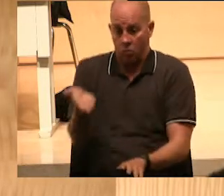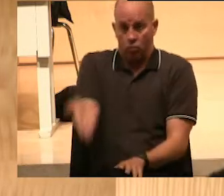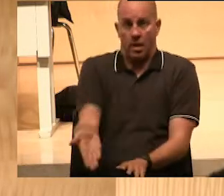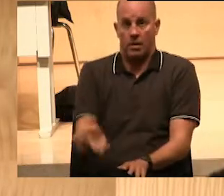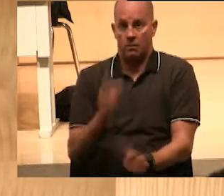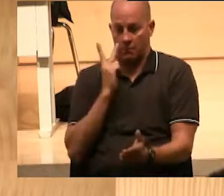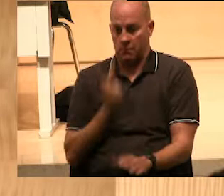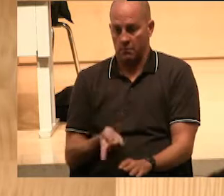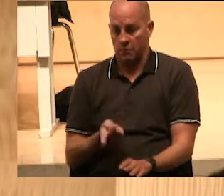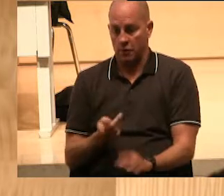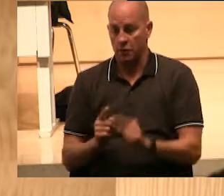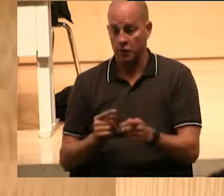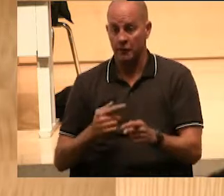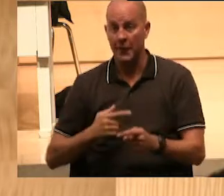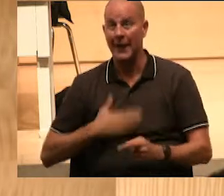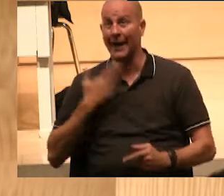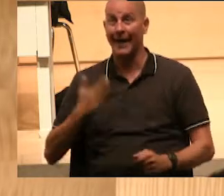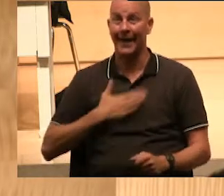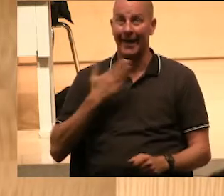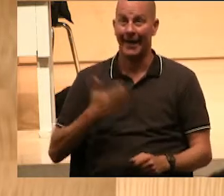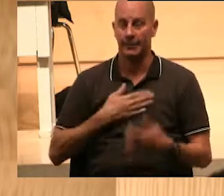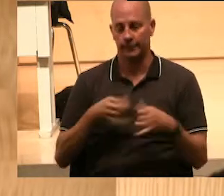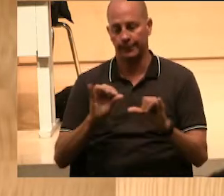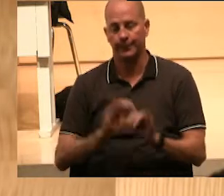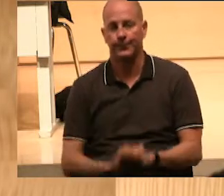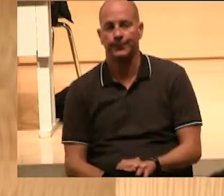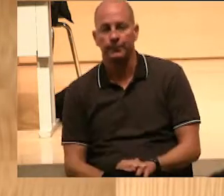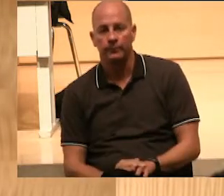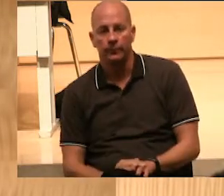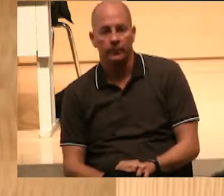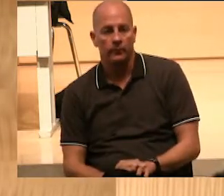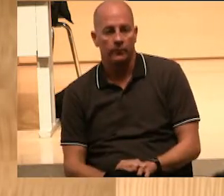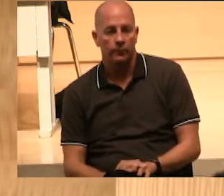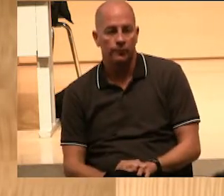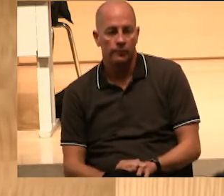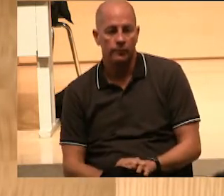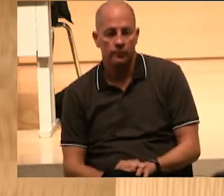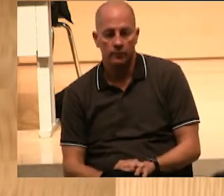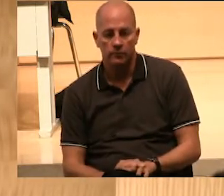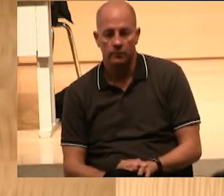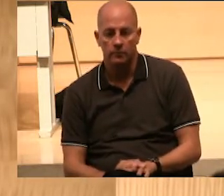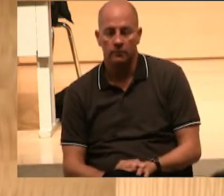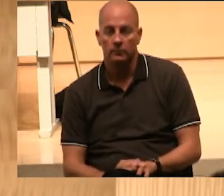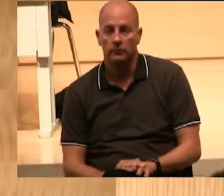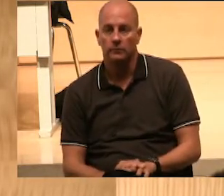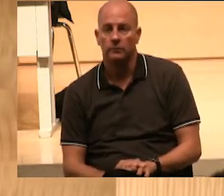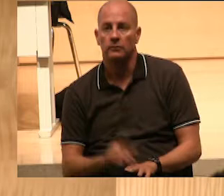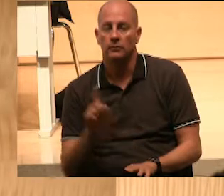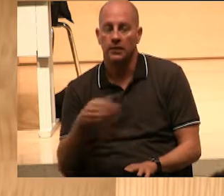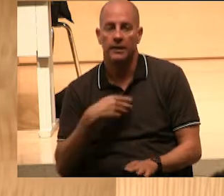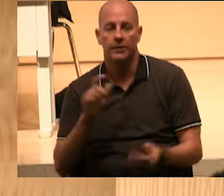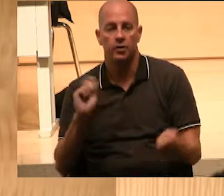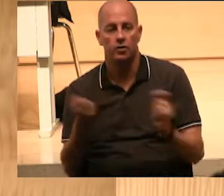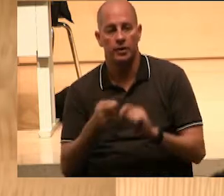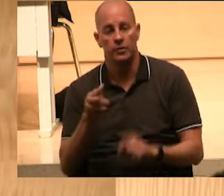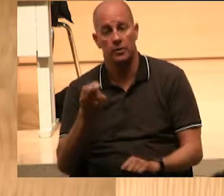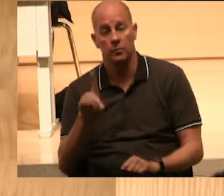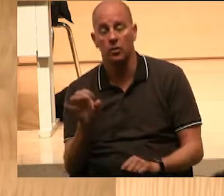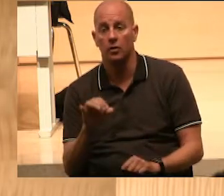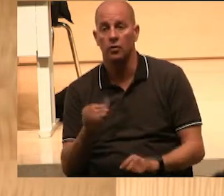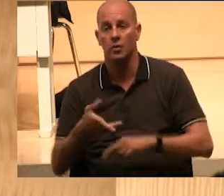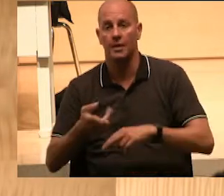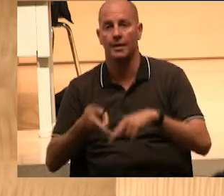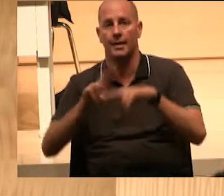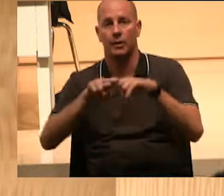be overjoyed and elated. In addition to having a change in the mood, there must be increased activity